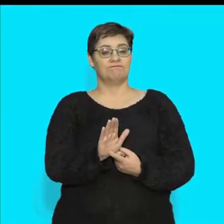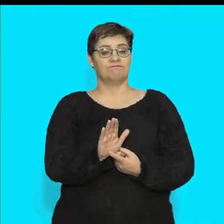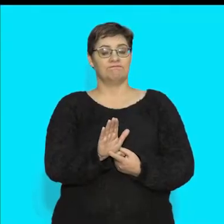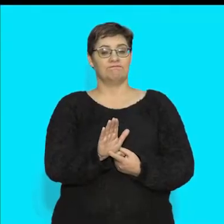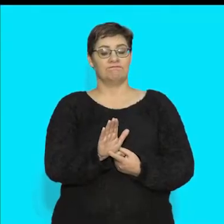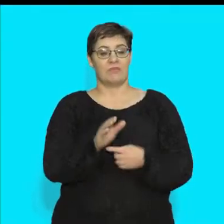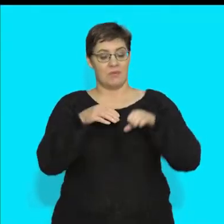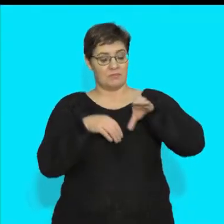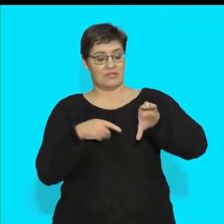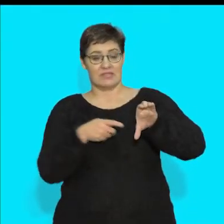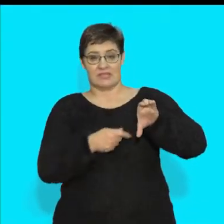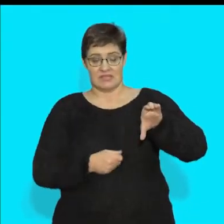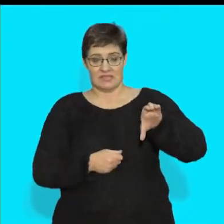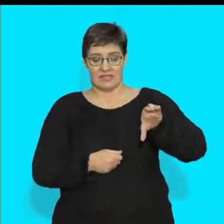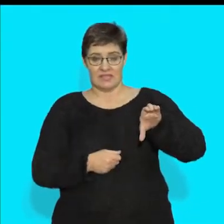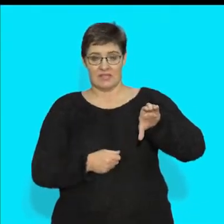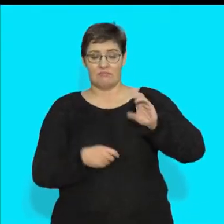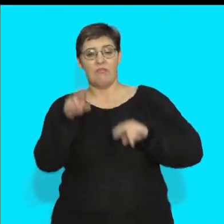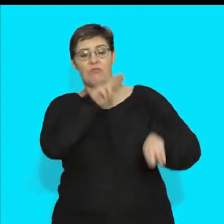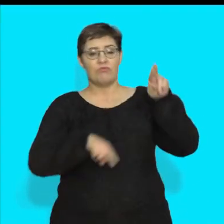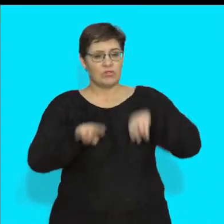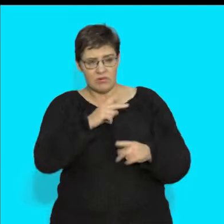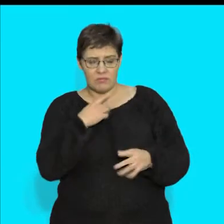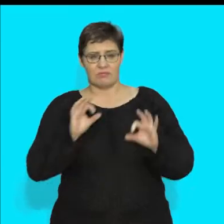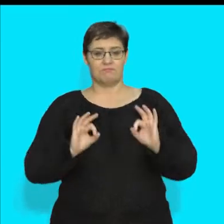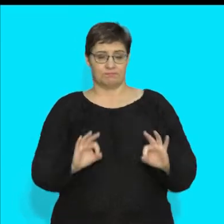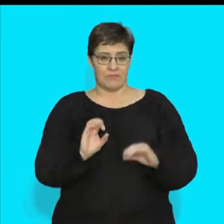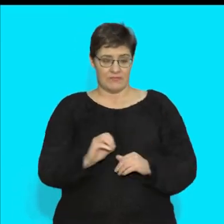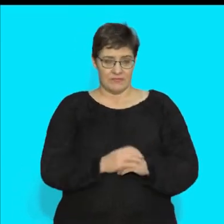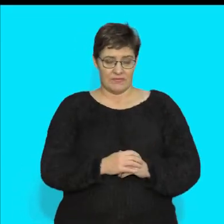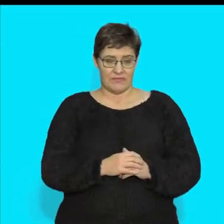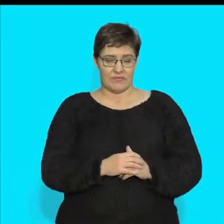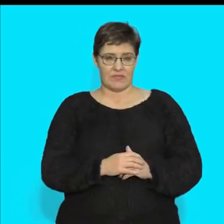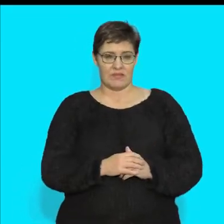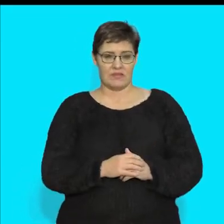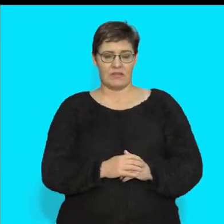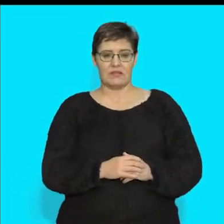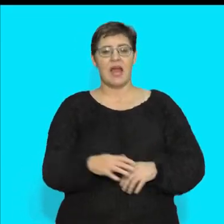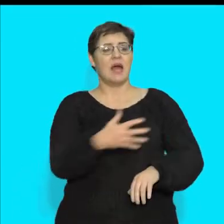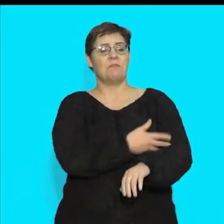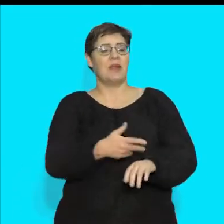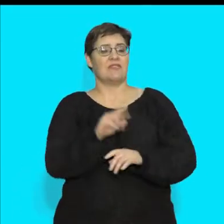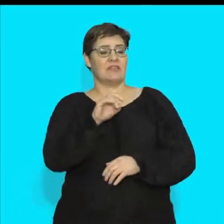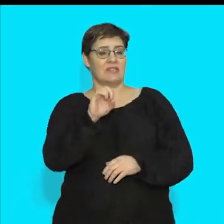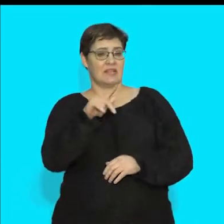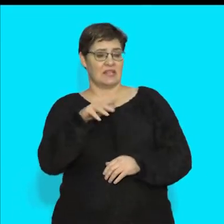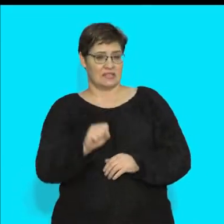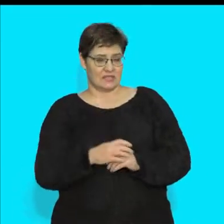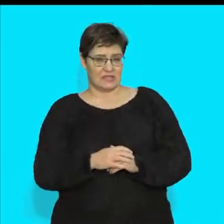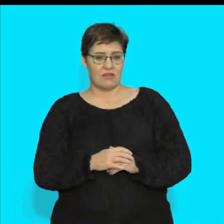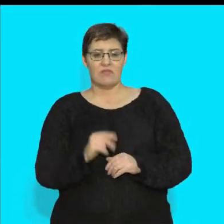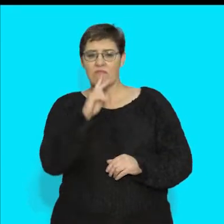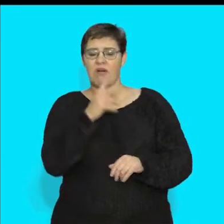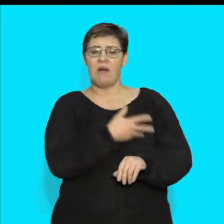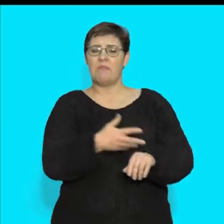this little piece that I did a little bit of research just to make sure that I was correct. We're doing blood vessels today. So when